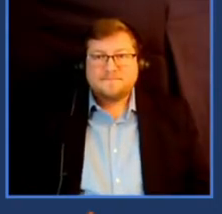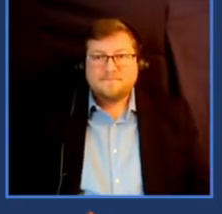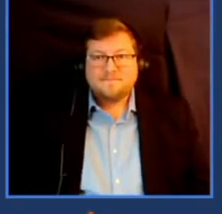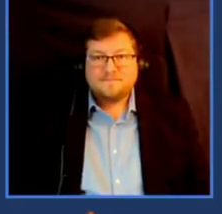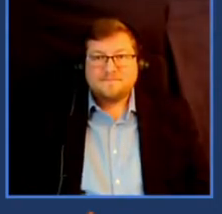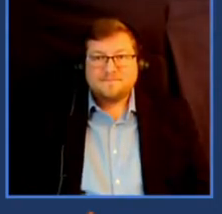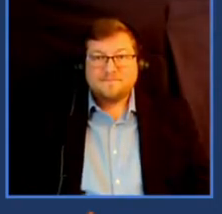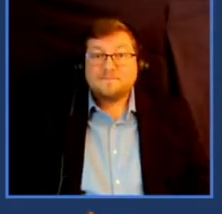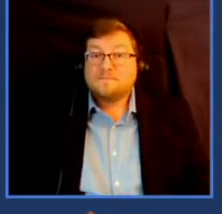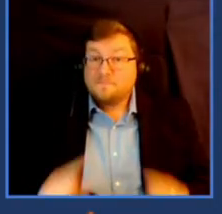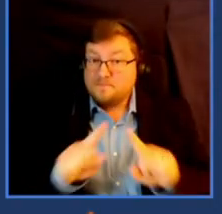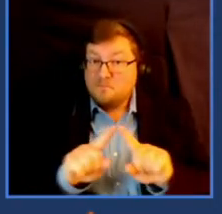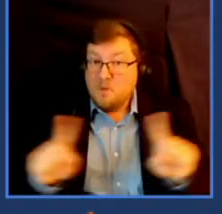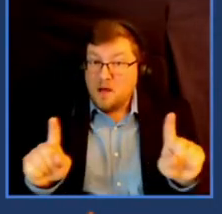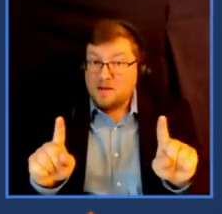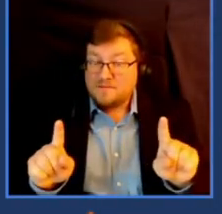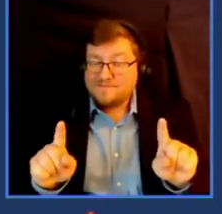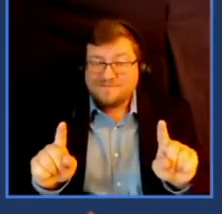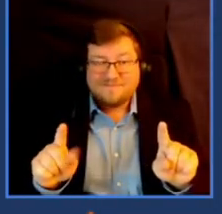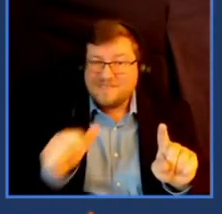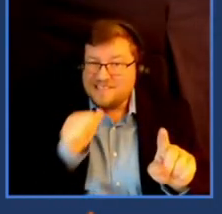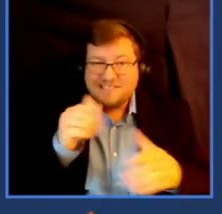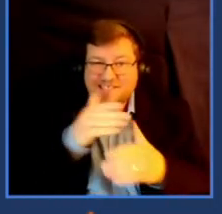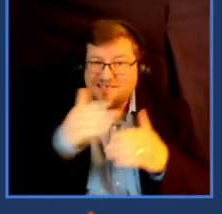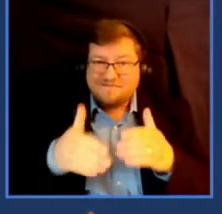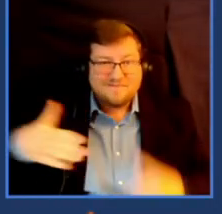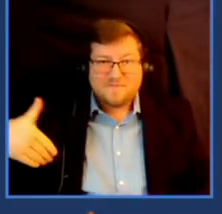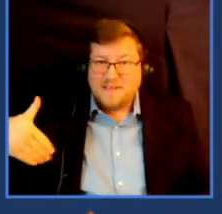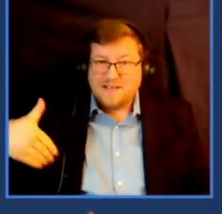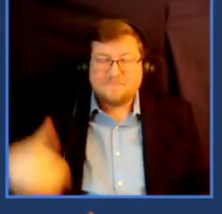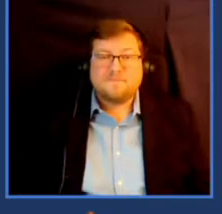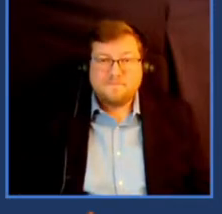But we've got to finish the job.